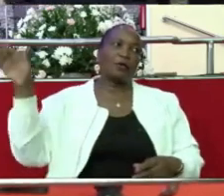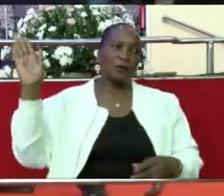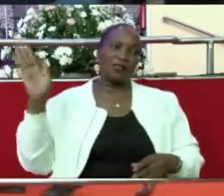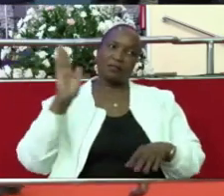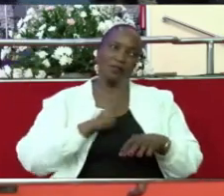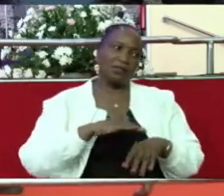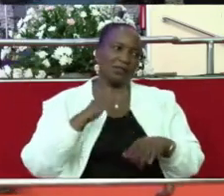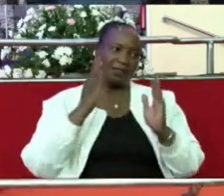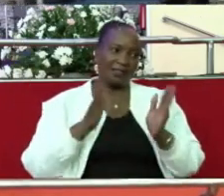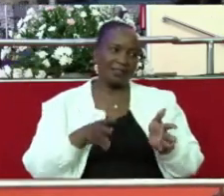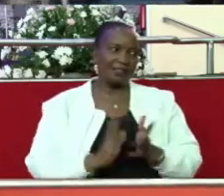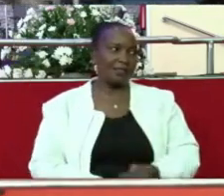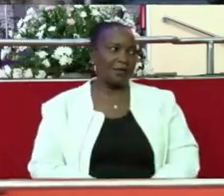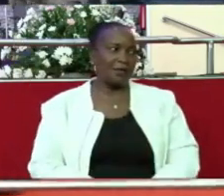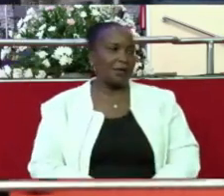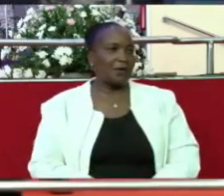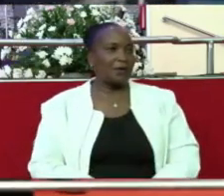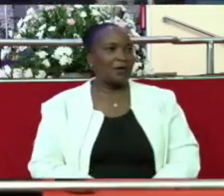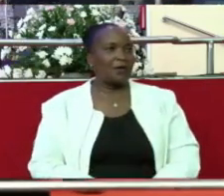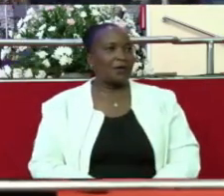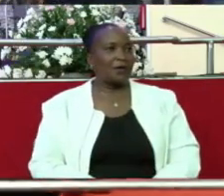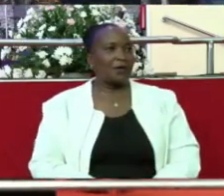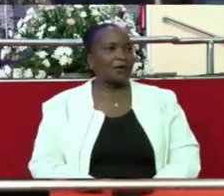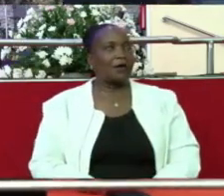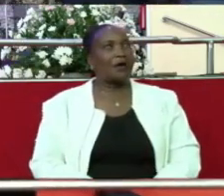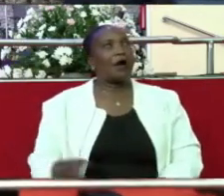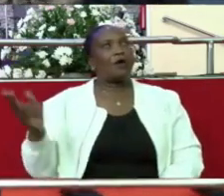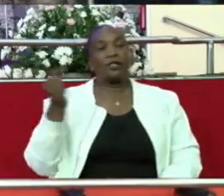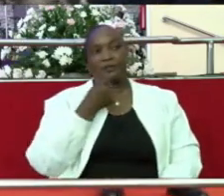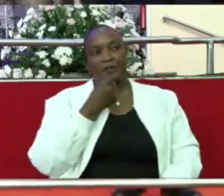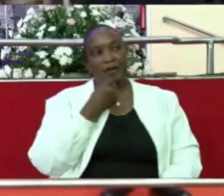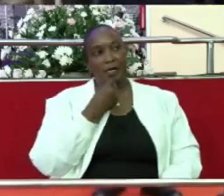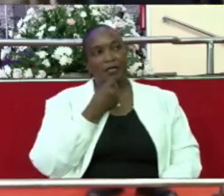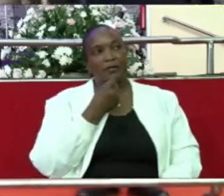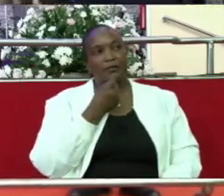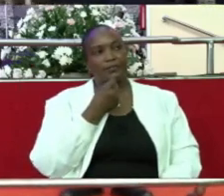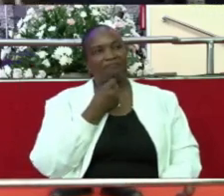That even when you do not deserve, because it's God's favor,